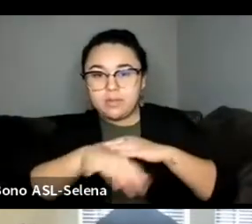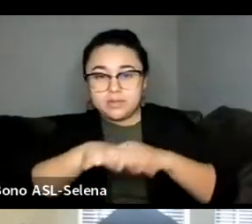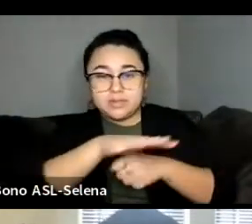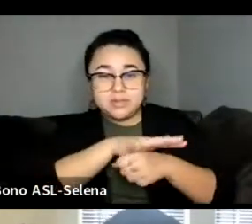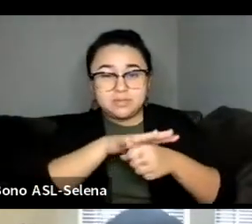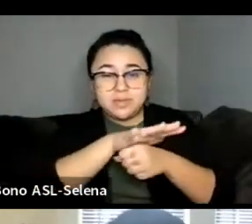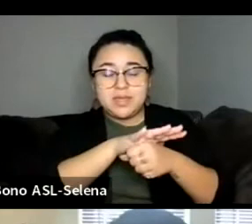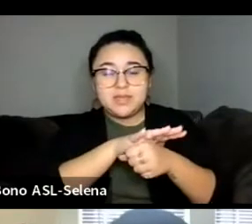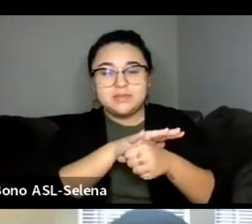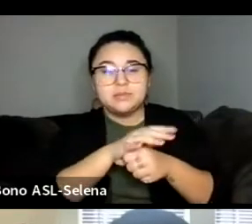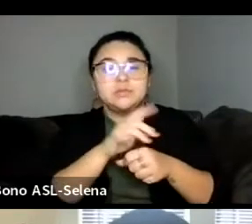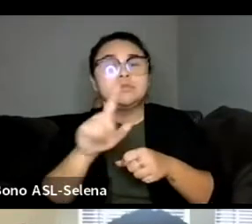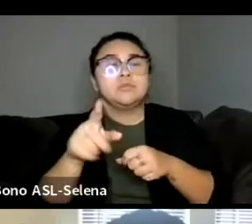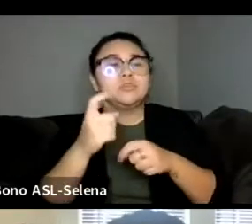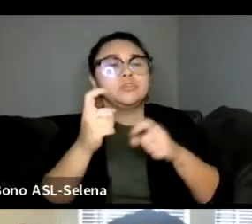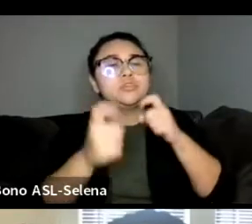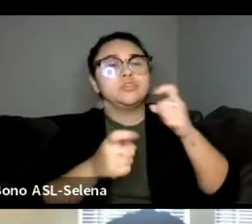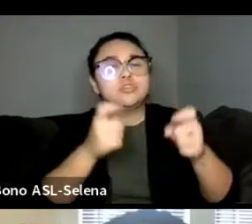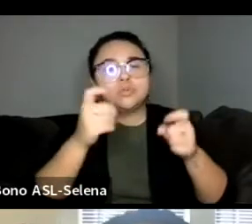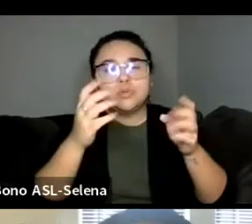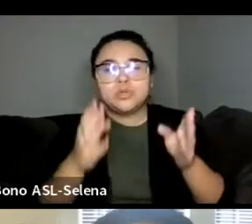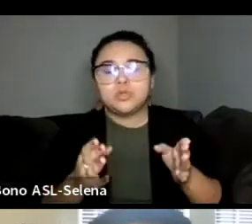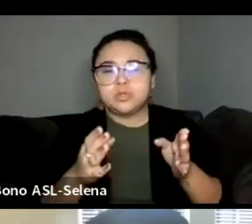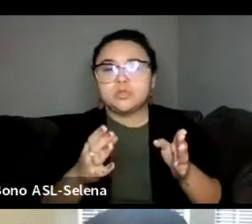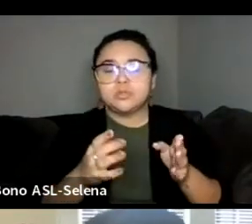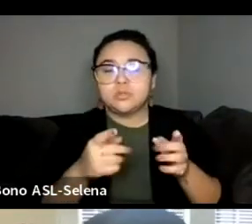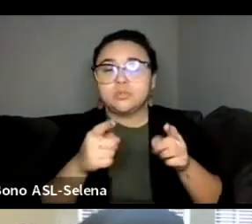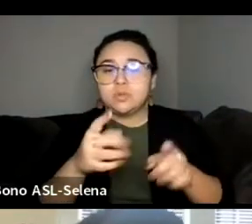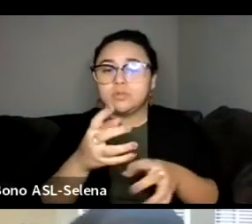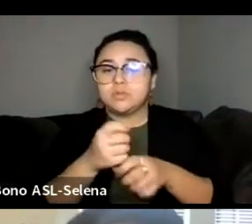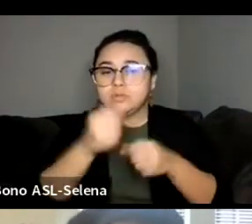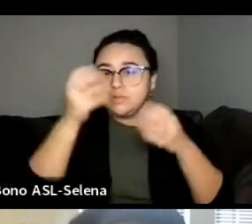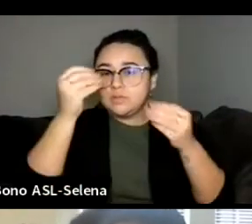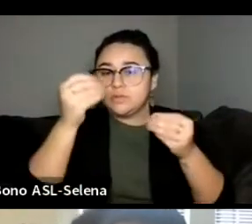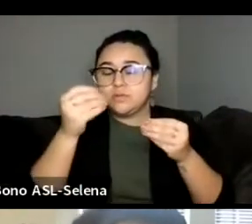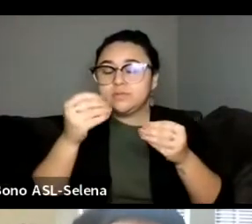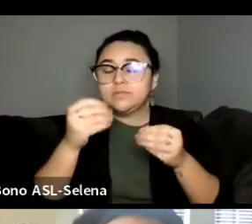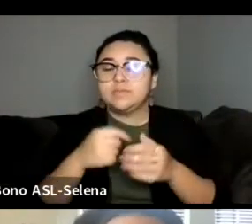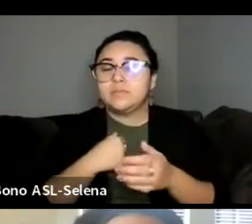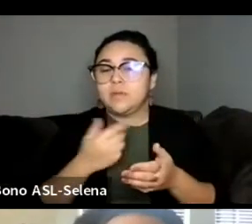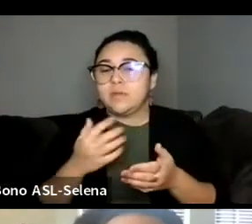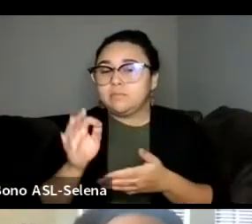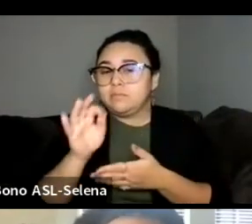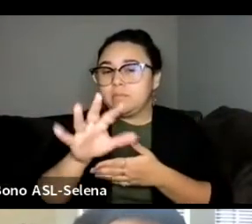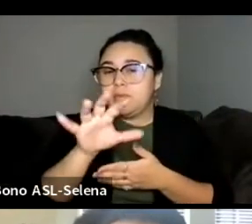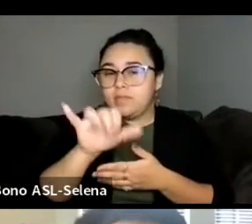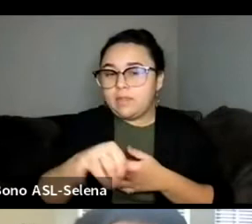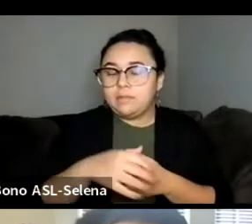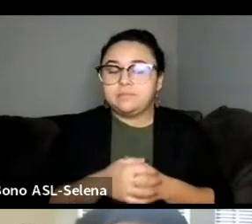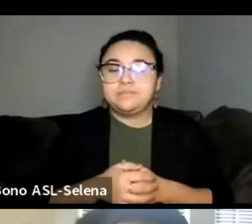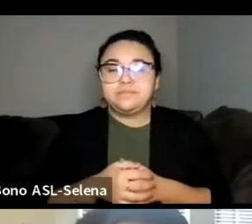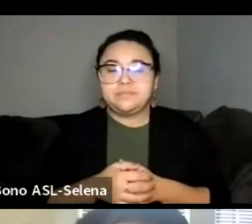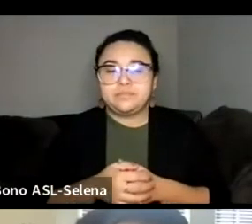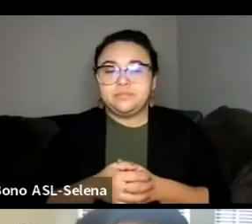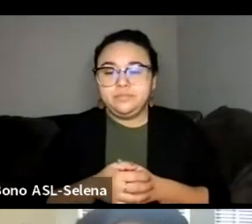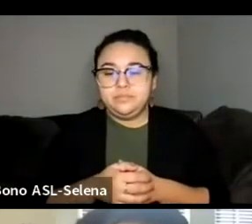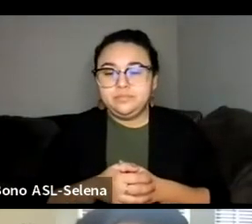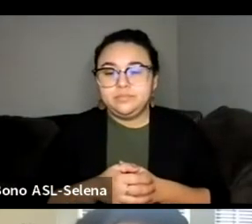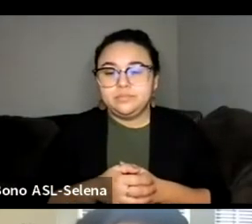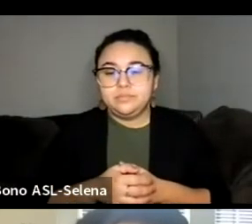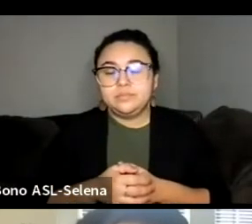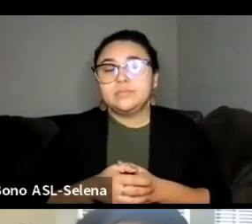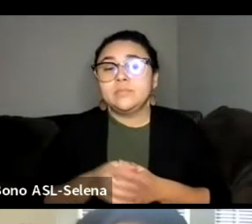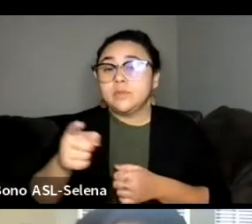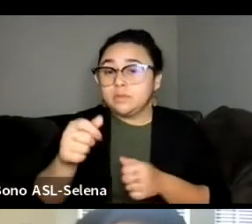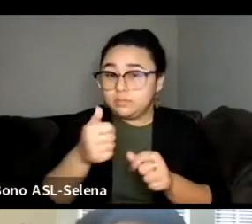just receiving information. And first off, I would like to offer that as a session participant, you commit with